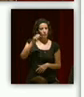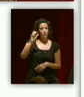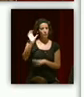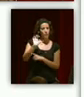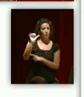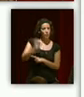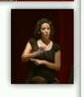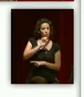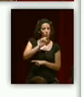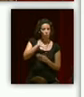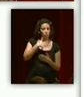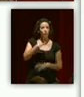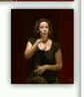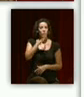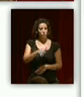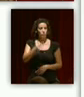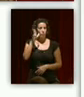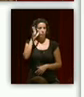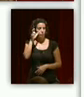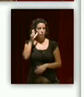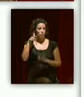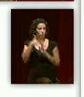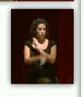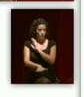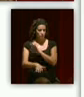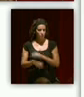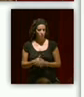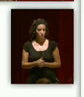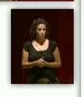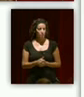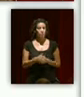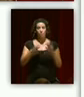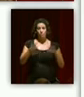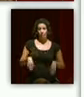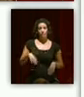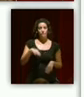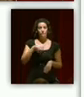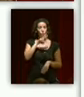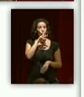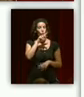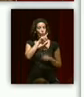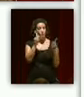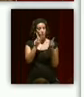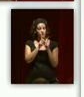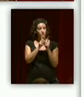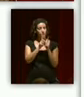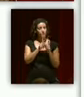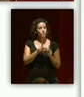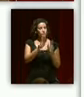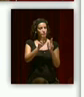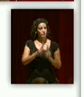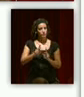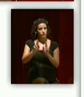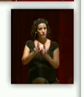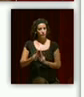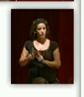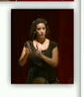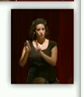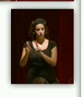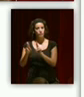that's relevant to correctly get to know the plot of the movie is something that we will tell him through audio description.